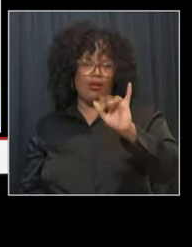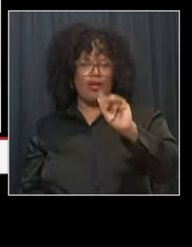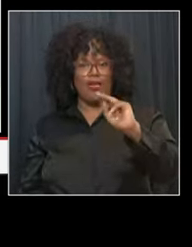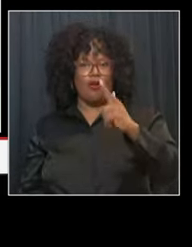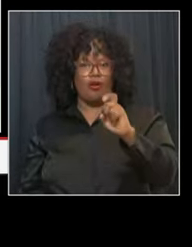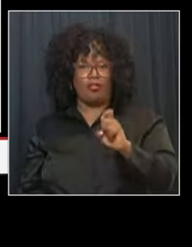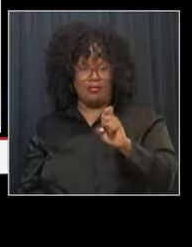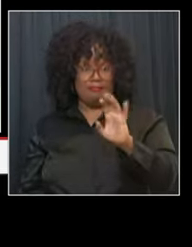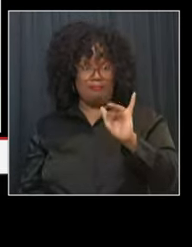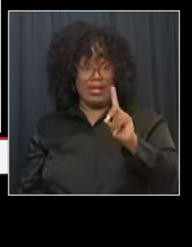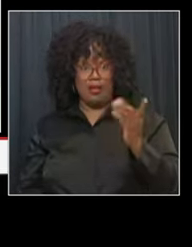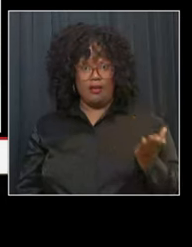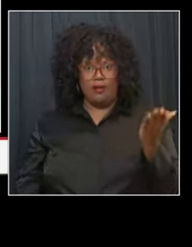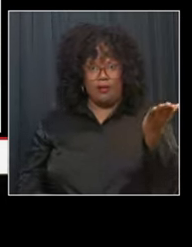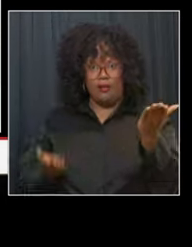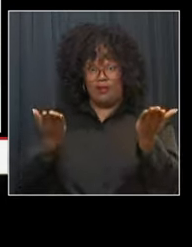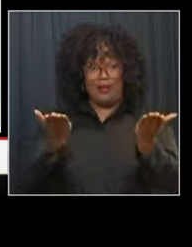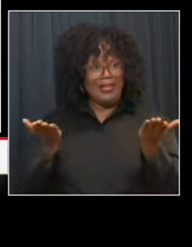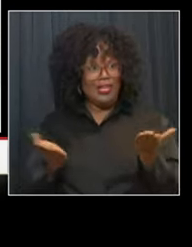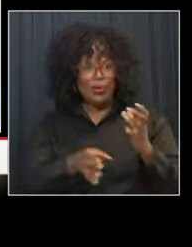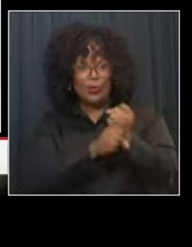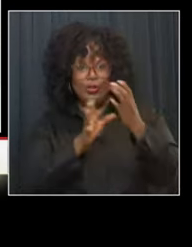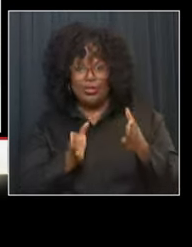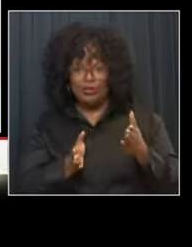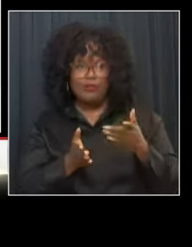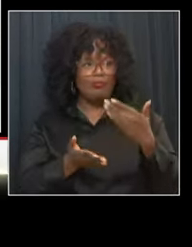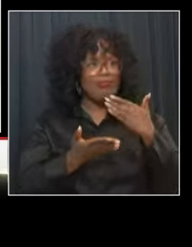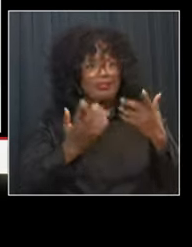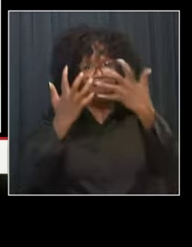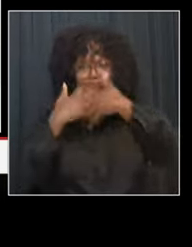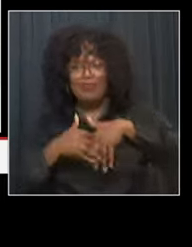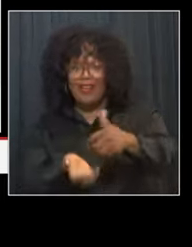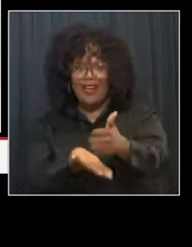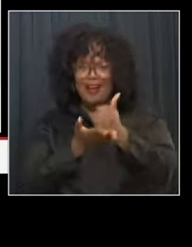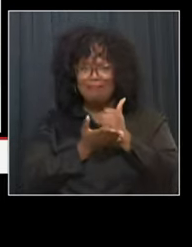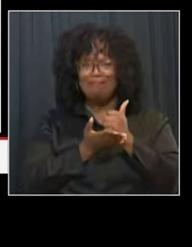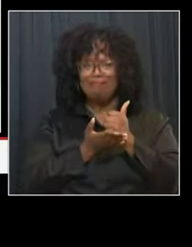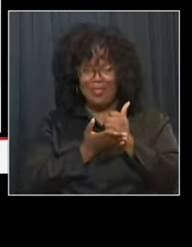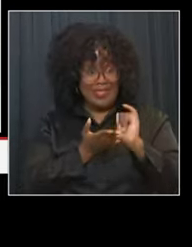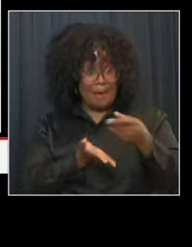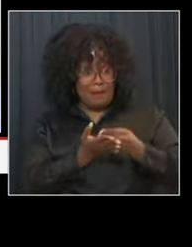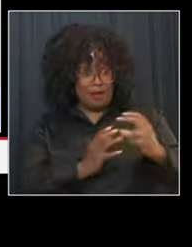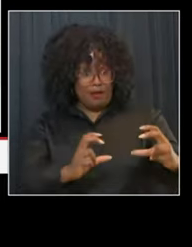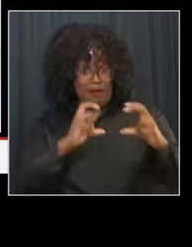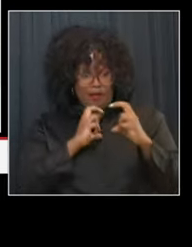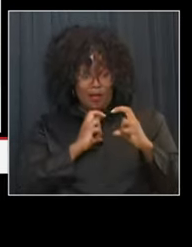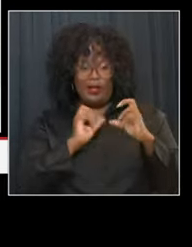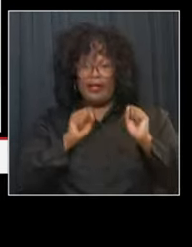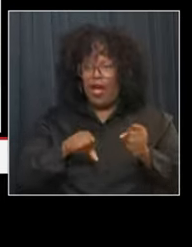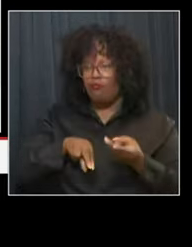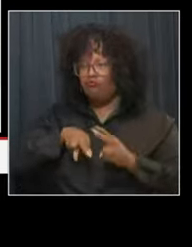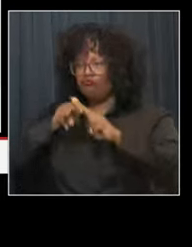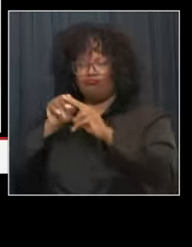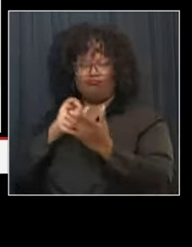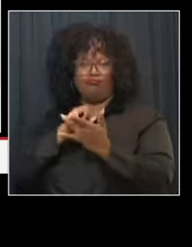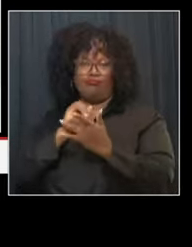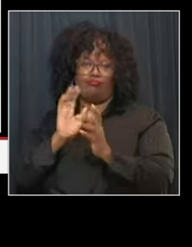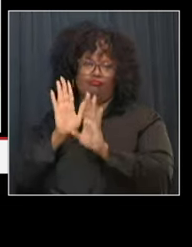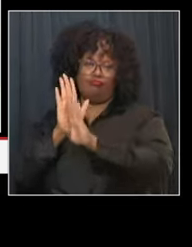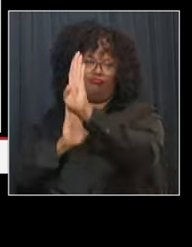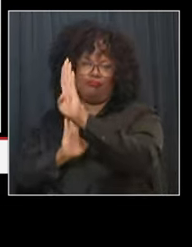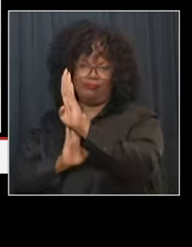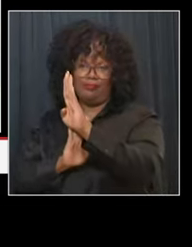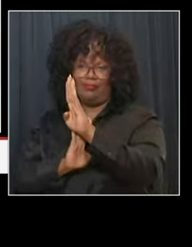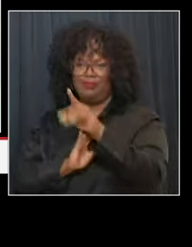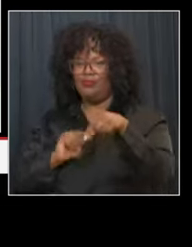really increase the safety in our commercial corridors. And so you'll see a continued investment in our Safe Commercial Corridor grants. So we are